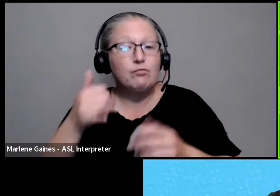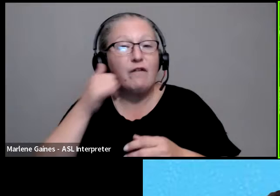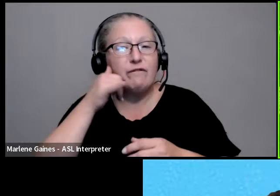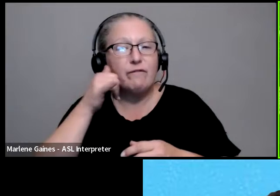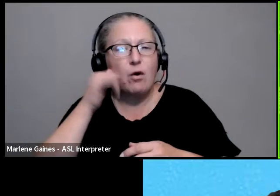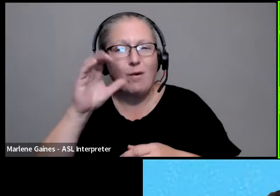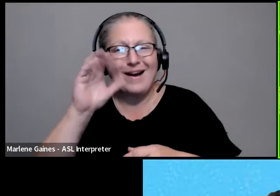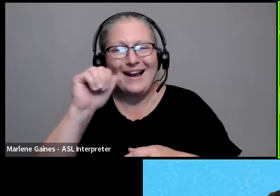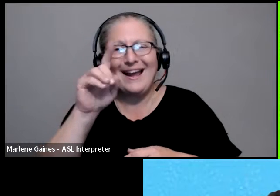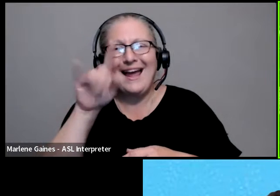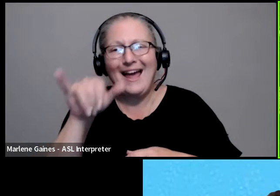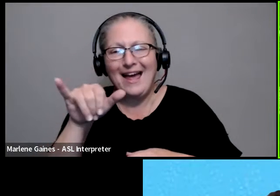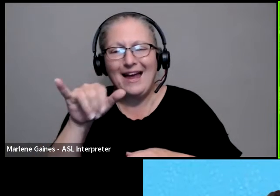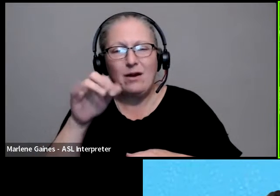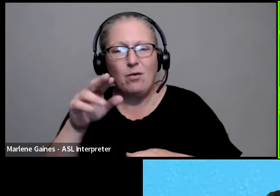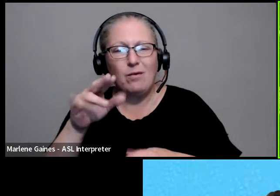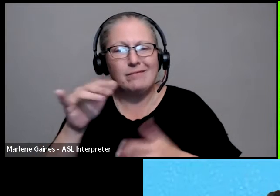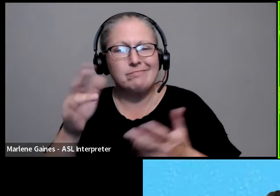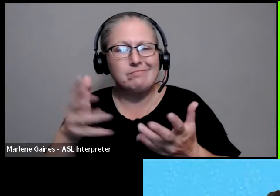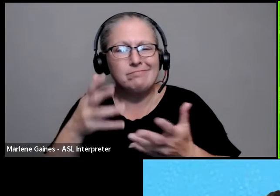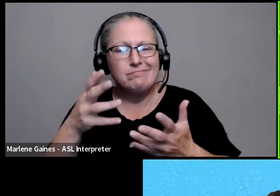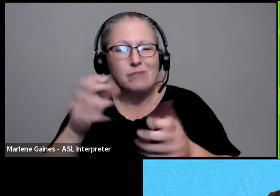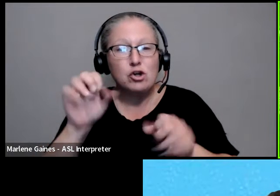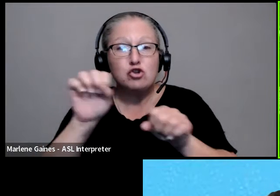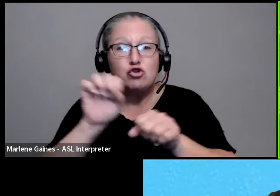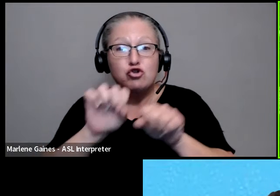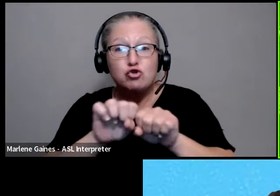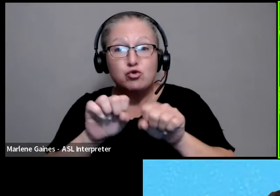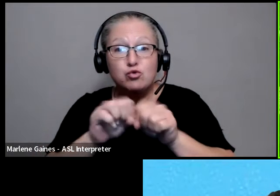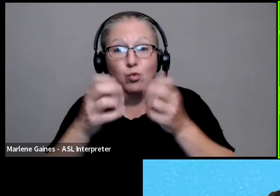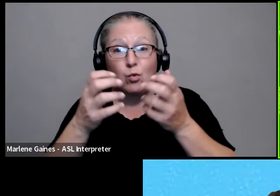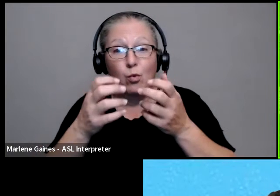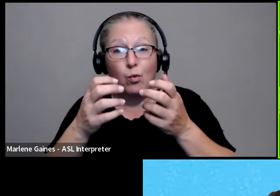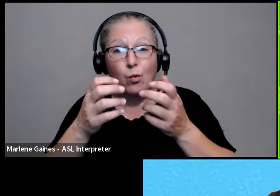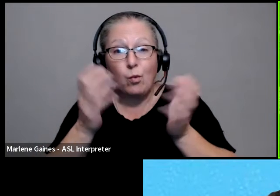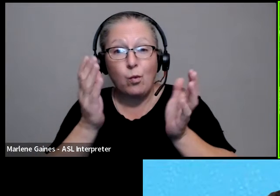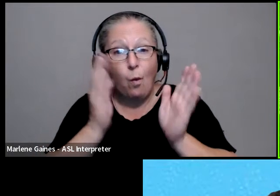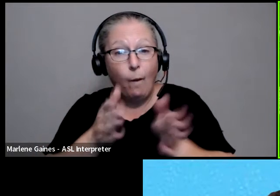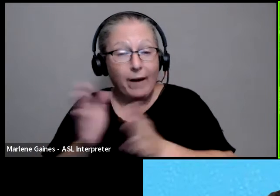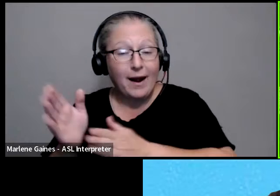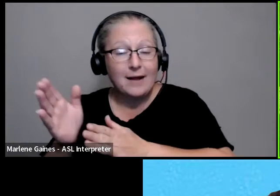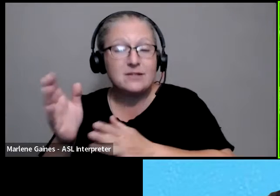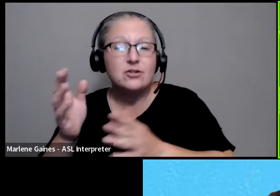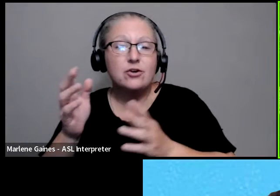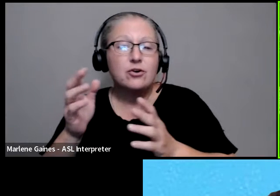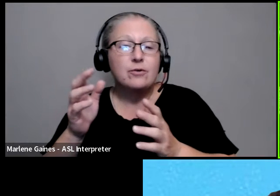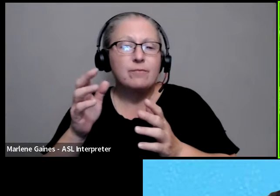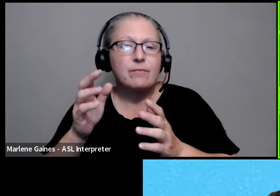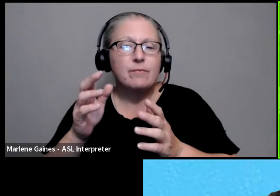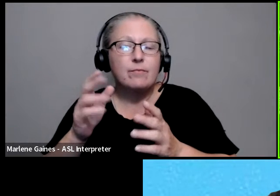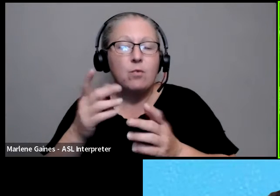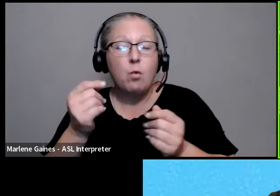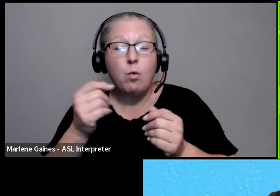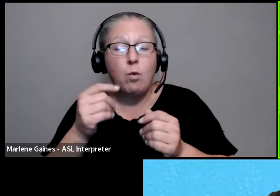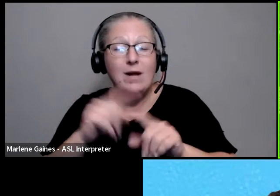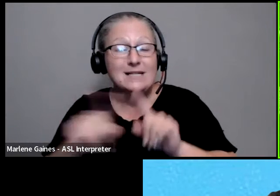caddy or a shoe organizer, like, and the difference